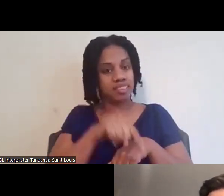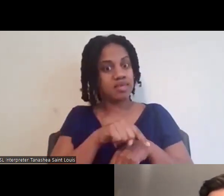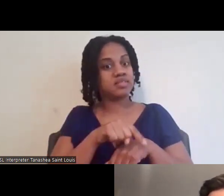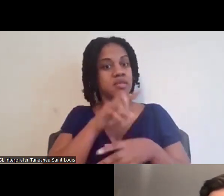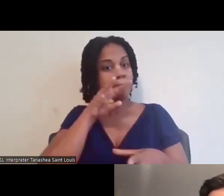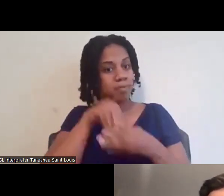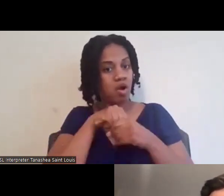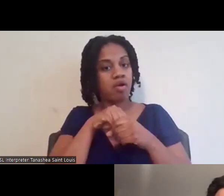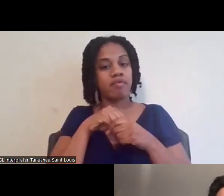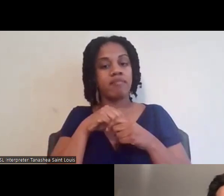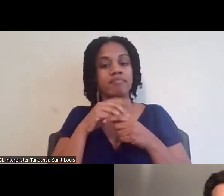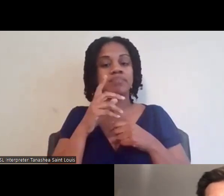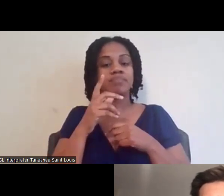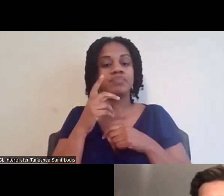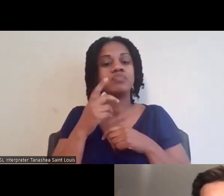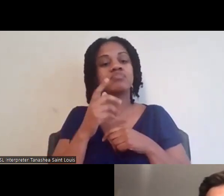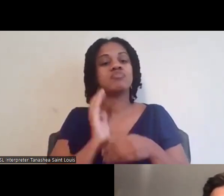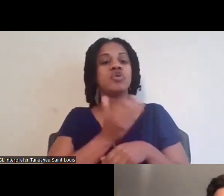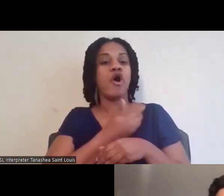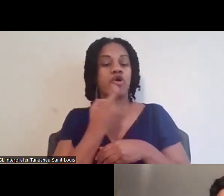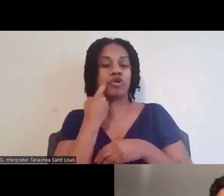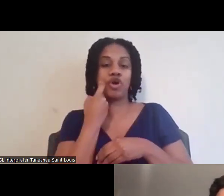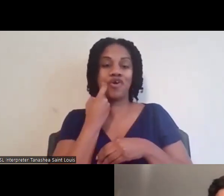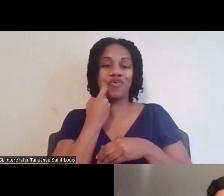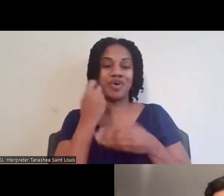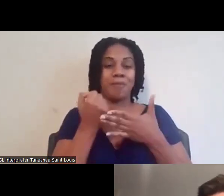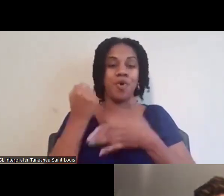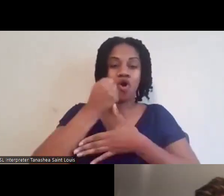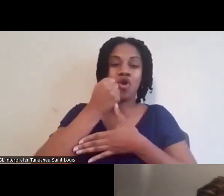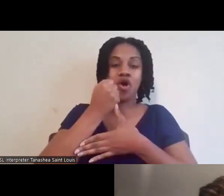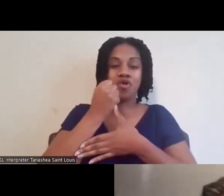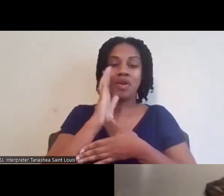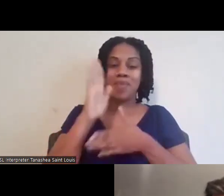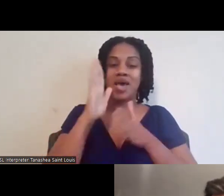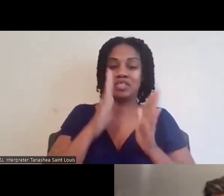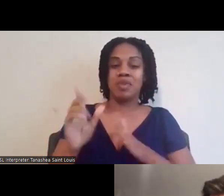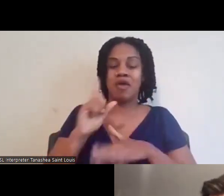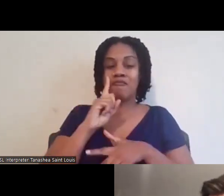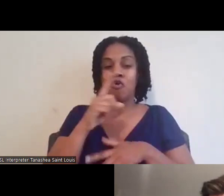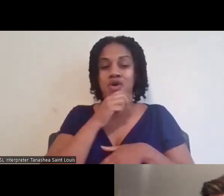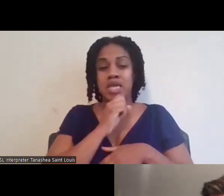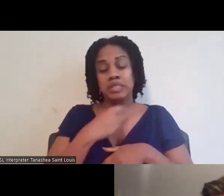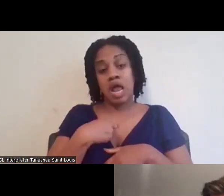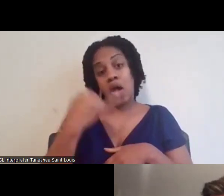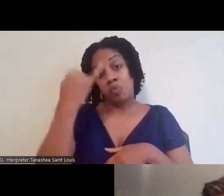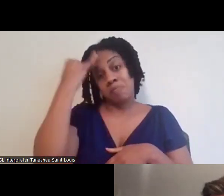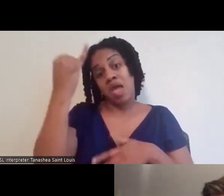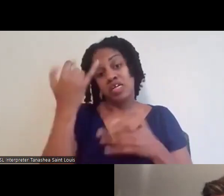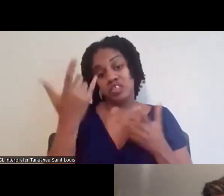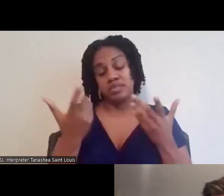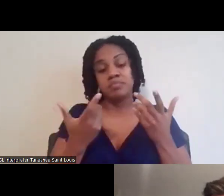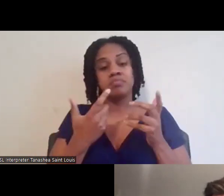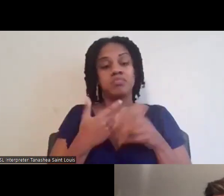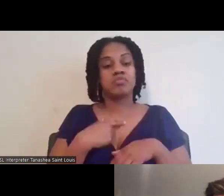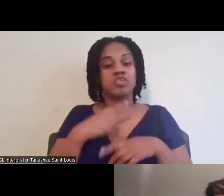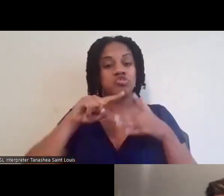of our current priorities in the master plan for aging. And I would imagine as we